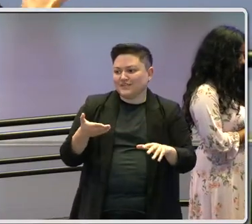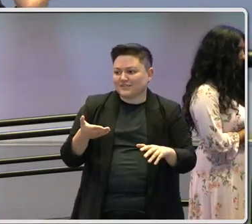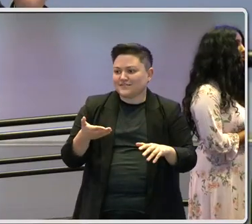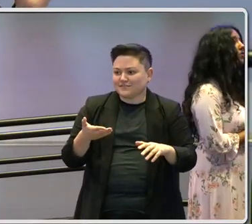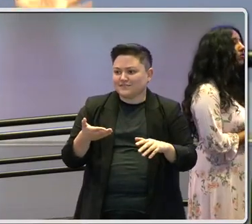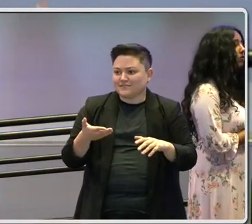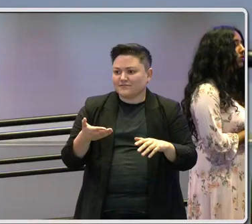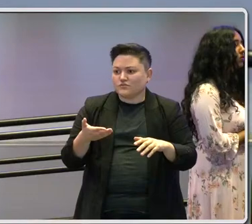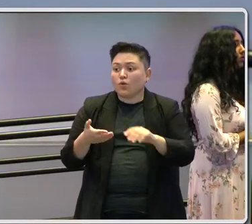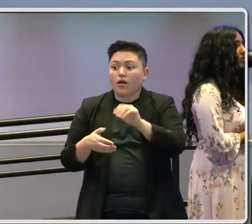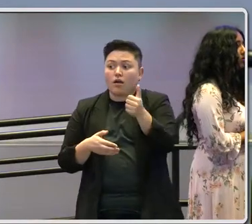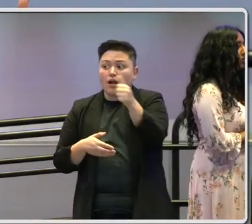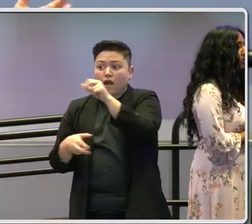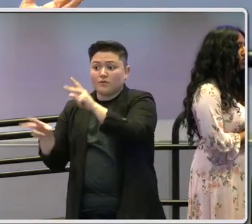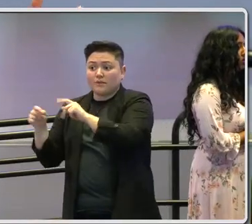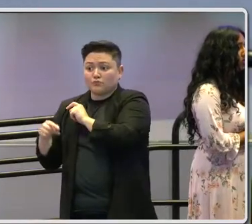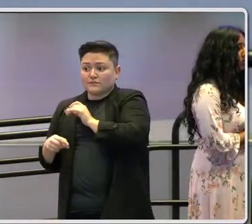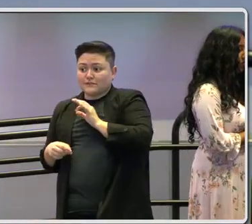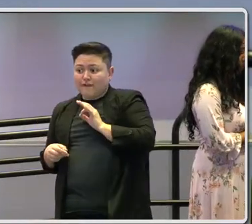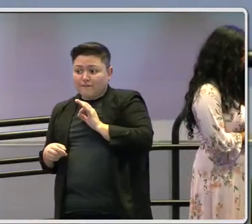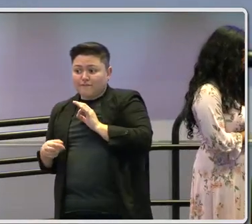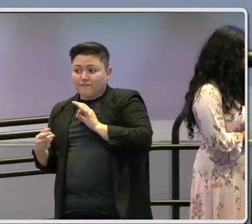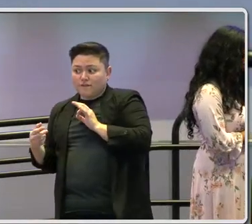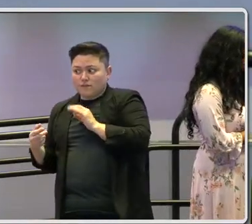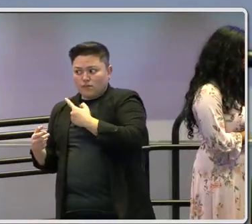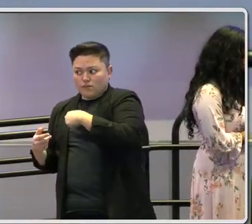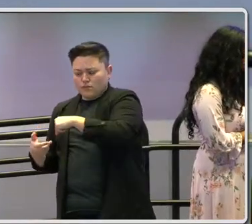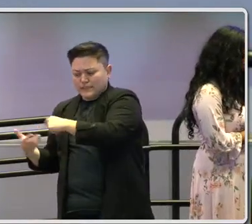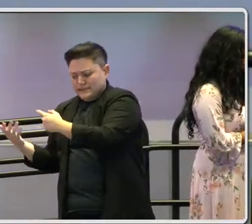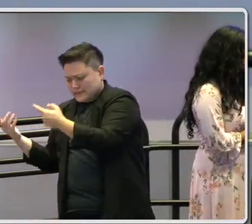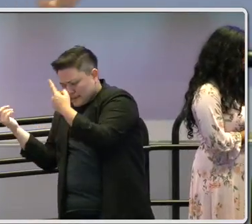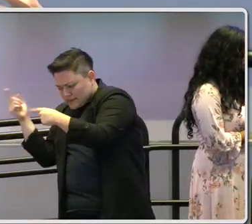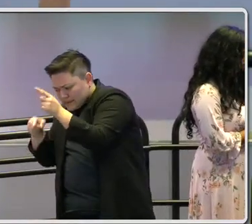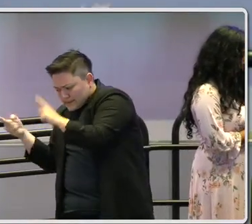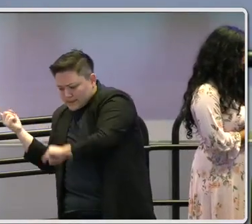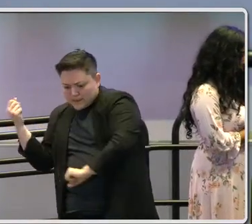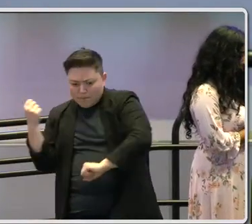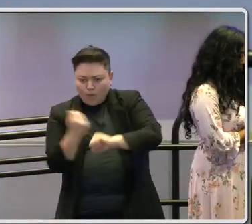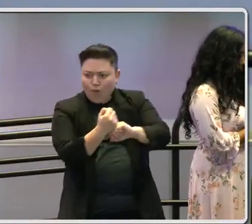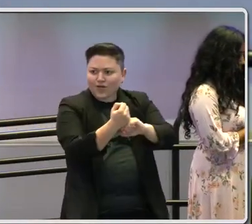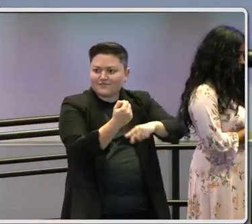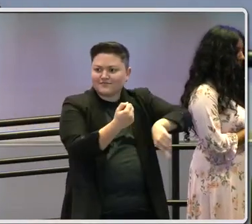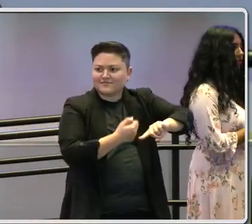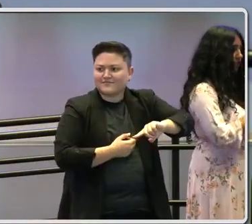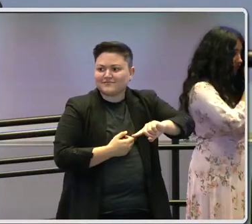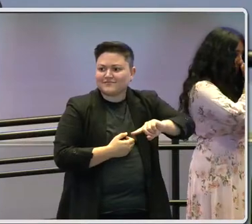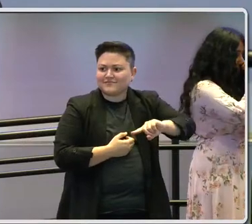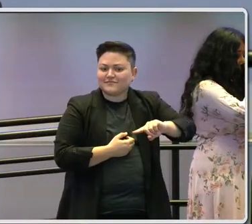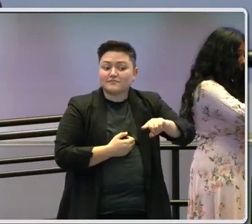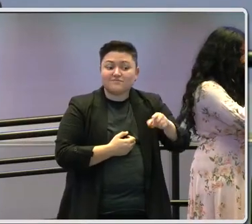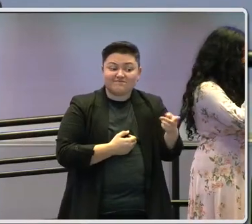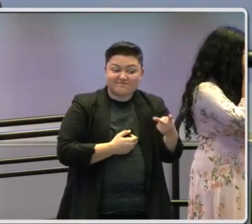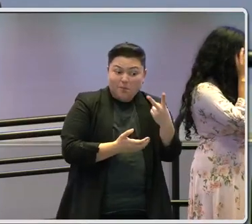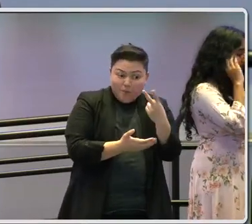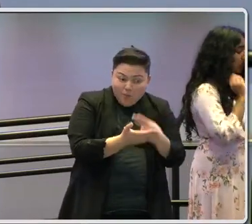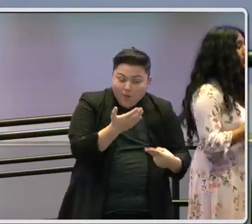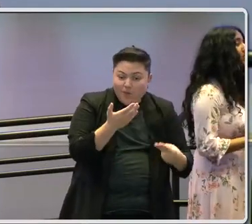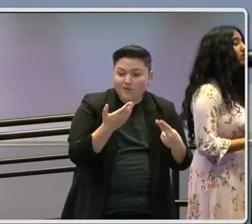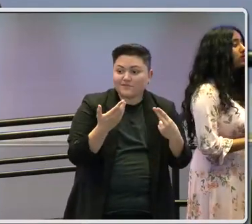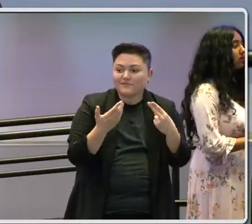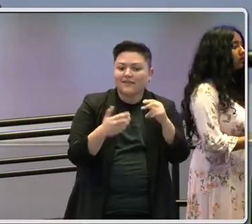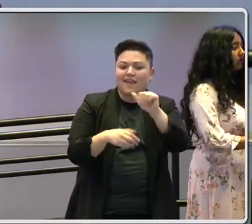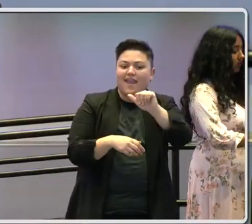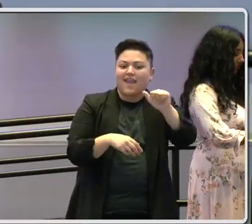village. And with support, Sophie was able to complete her, actually her brother as well, by the way. They both completed